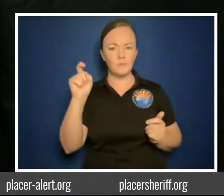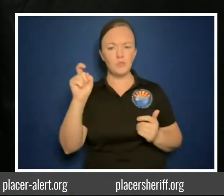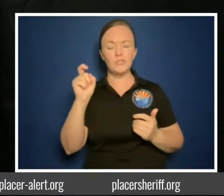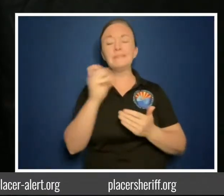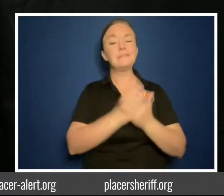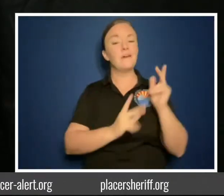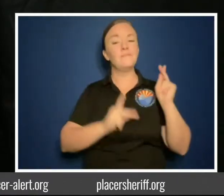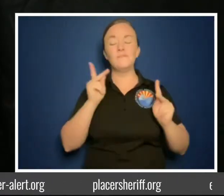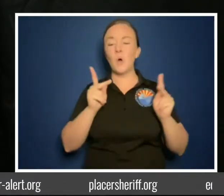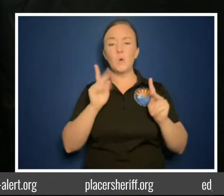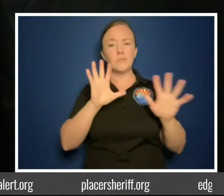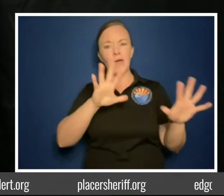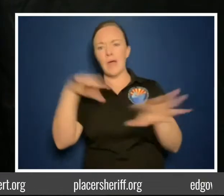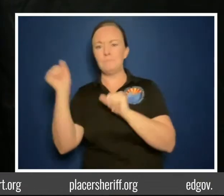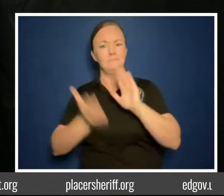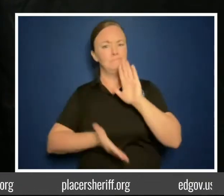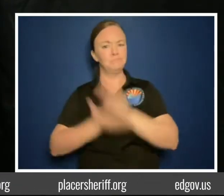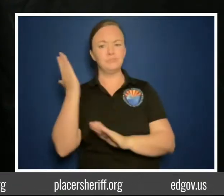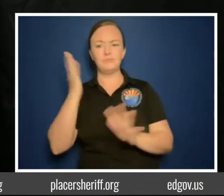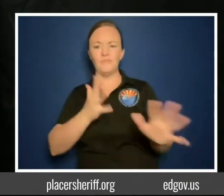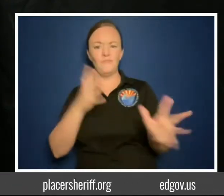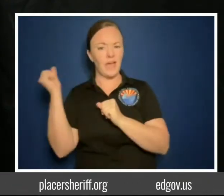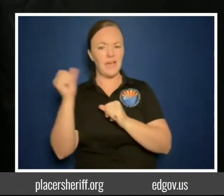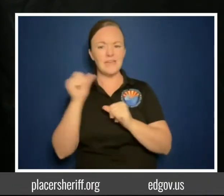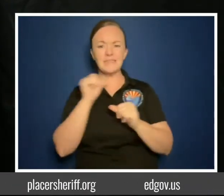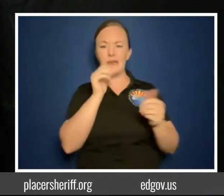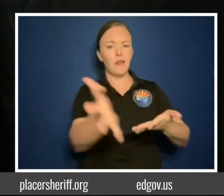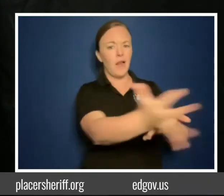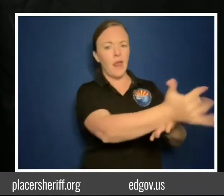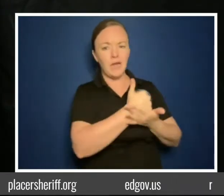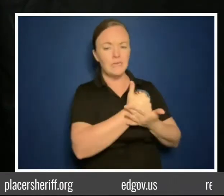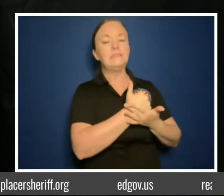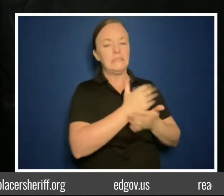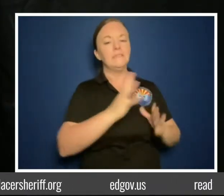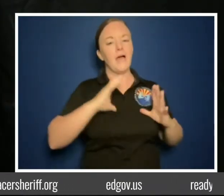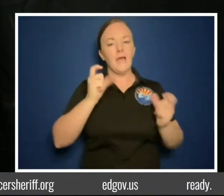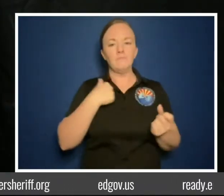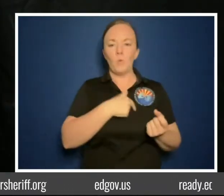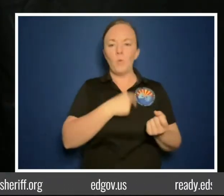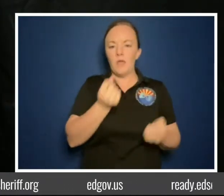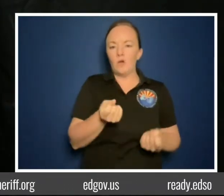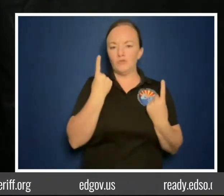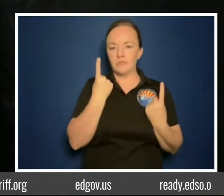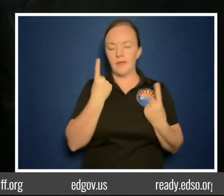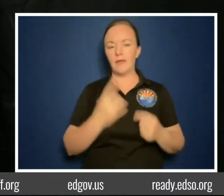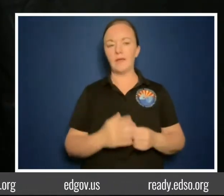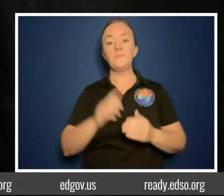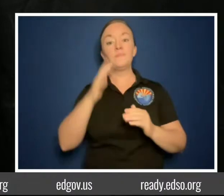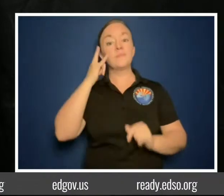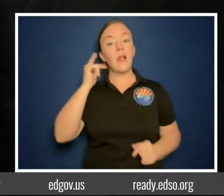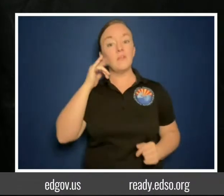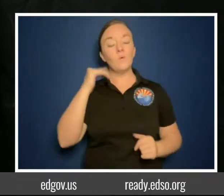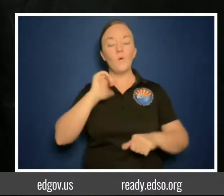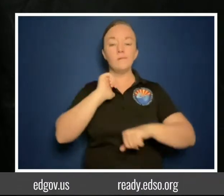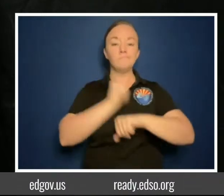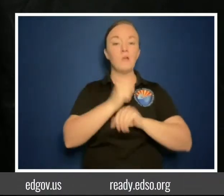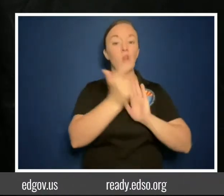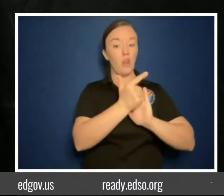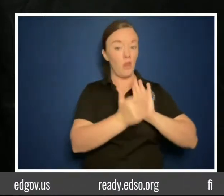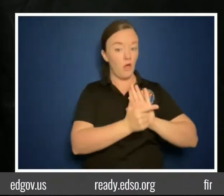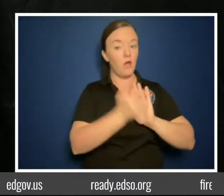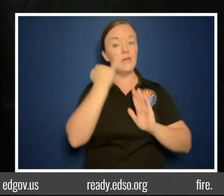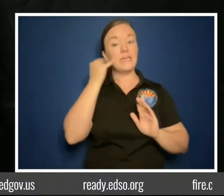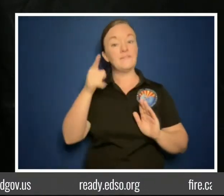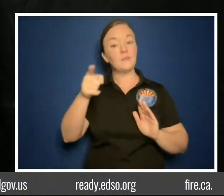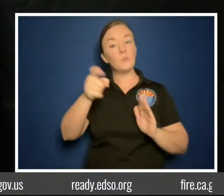they needed, and we understand that. There is actually some law in California that if you are under a mandatory evacuation order